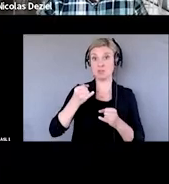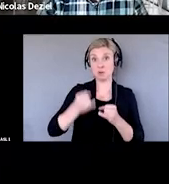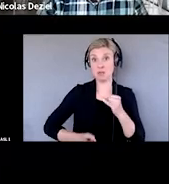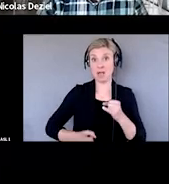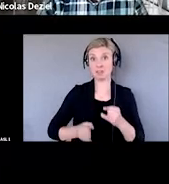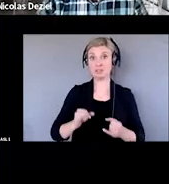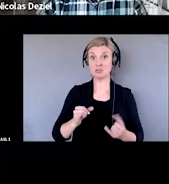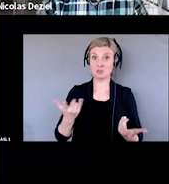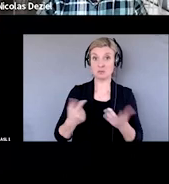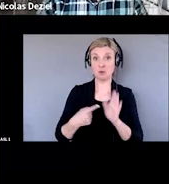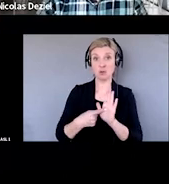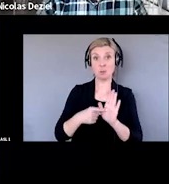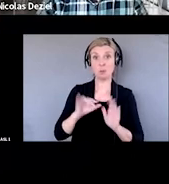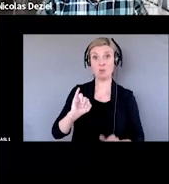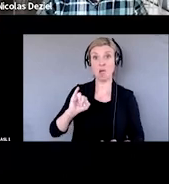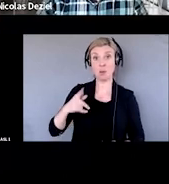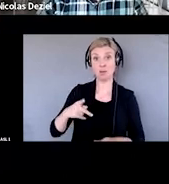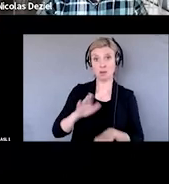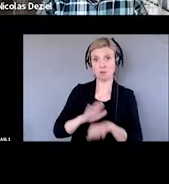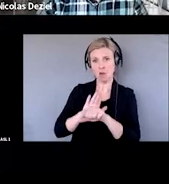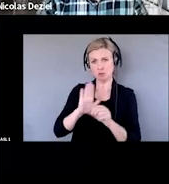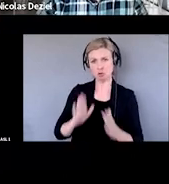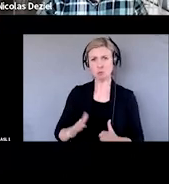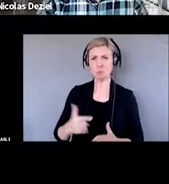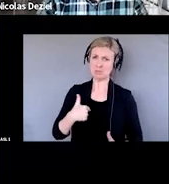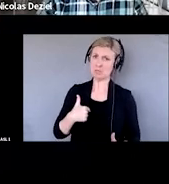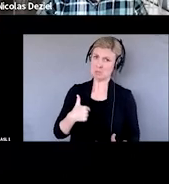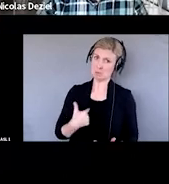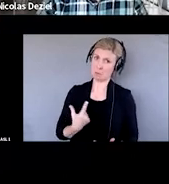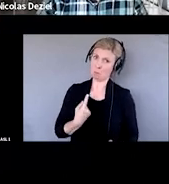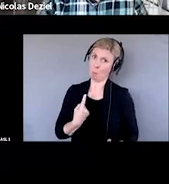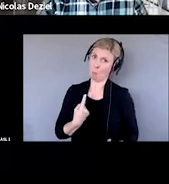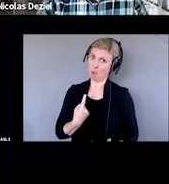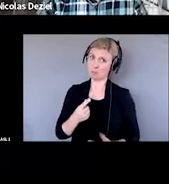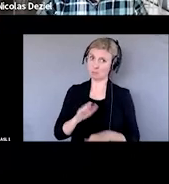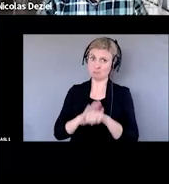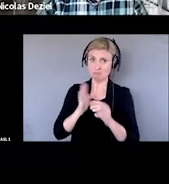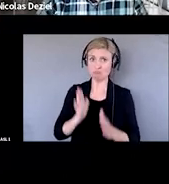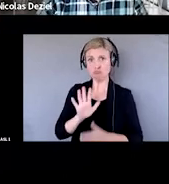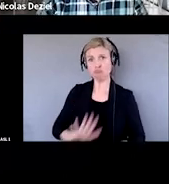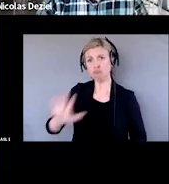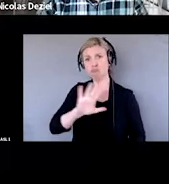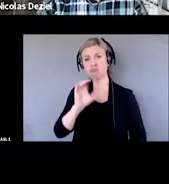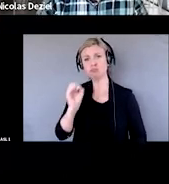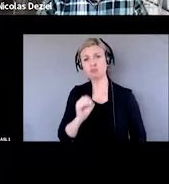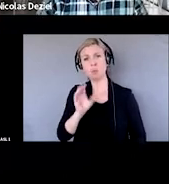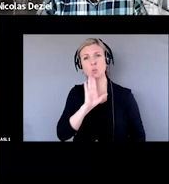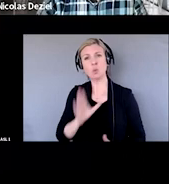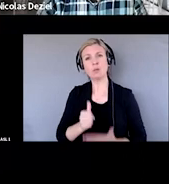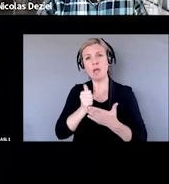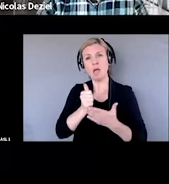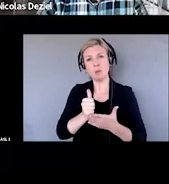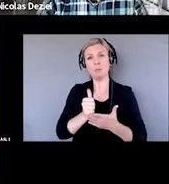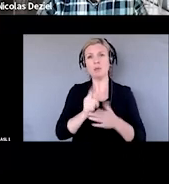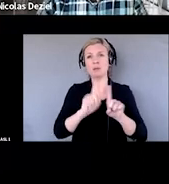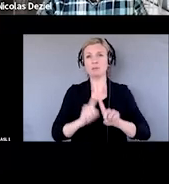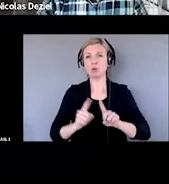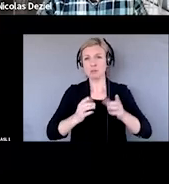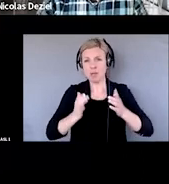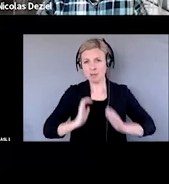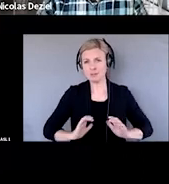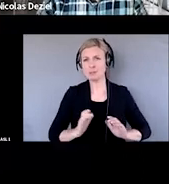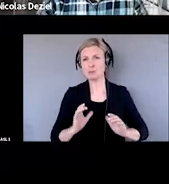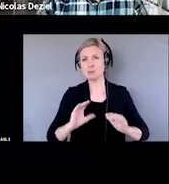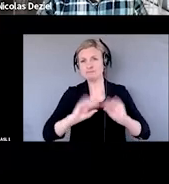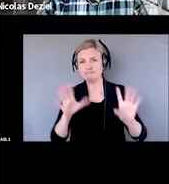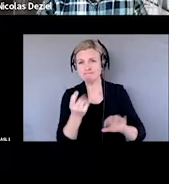IP advisor for Ontario. We help our partners and clients understand the strategic value of IP. And we will